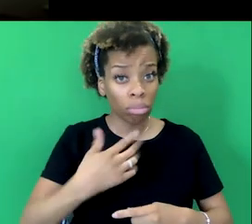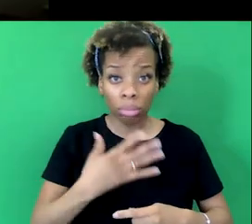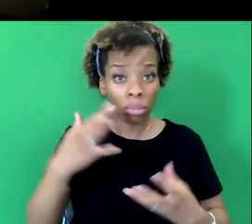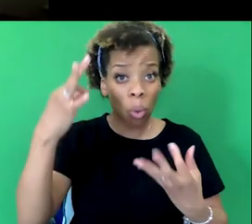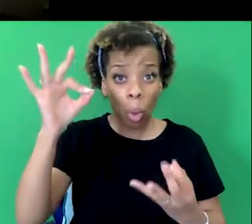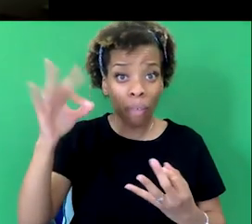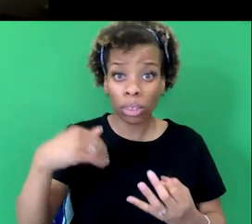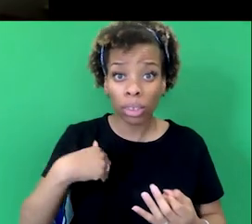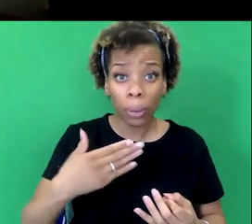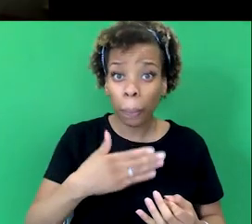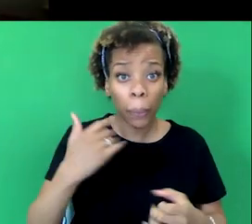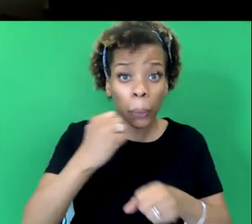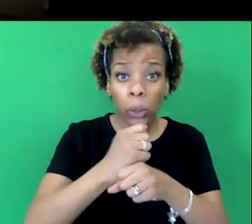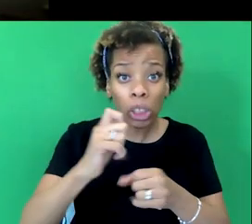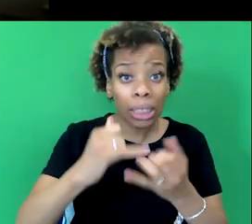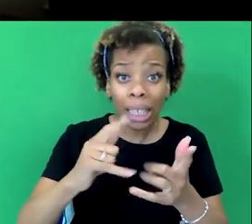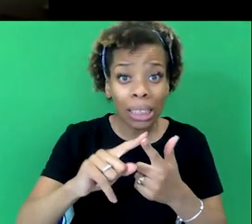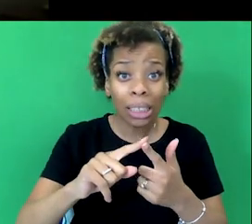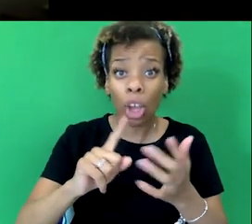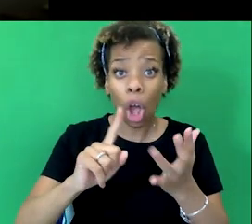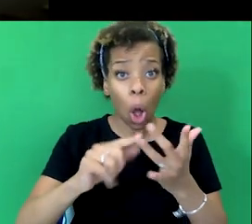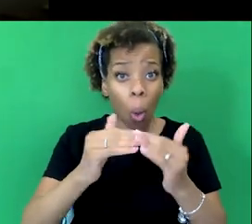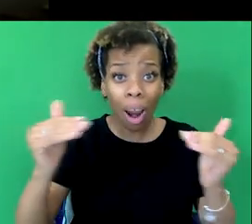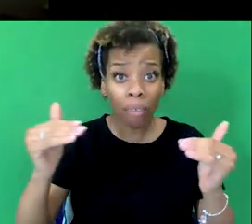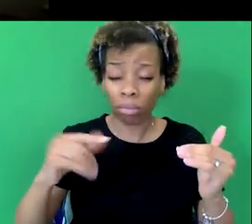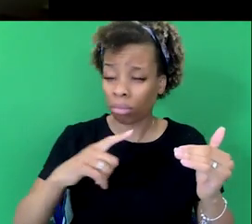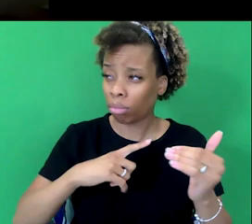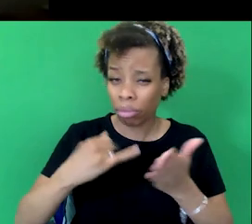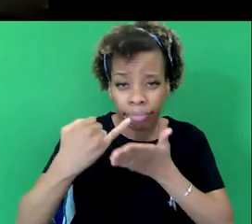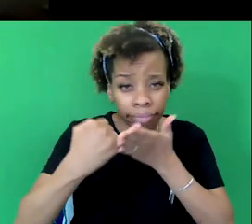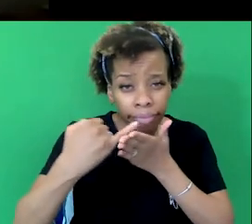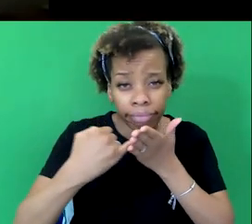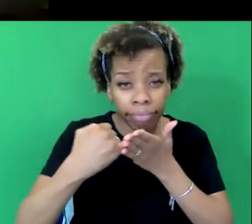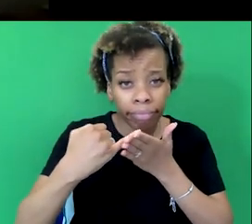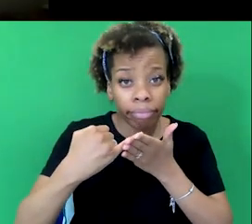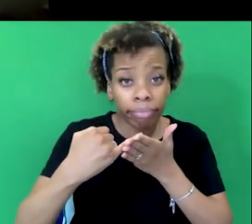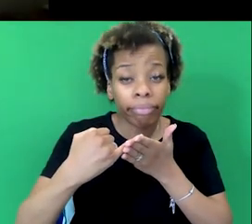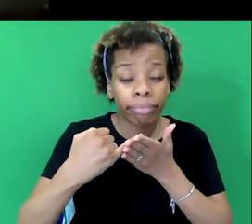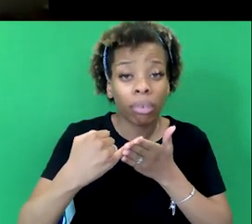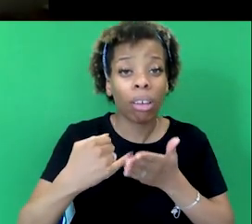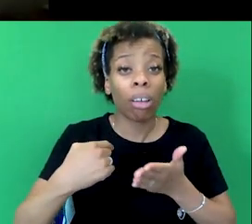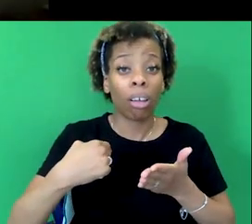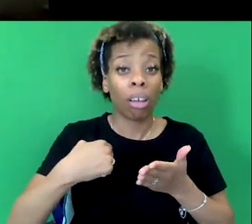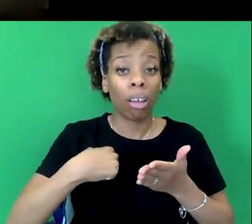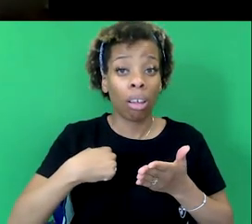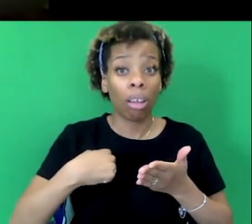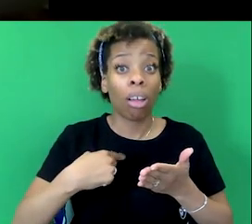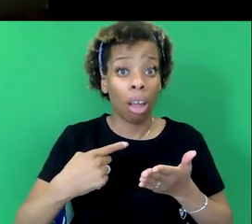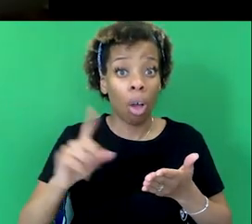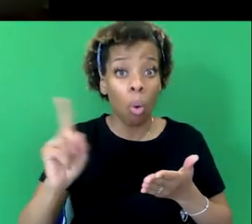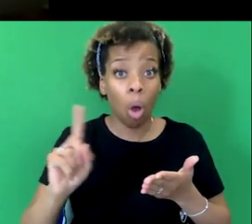I don't even have a GCSE or an O level because I was so rubbish. And it's not that, it's about making these